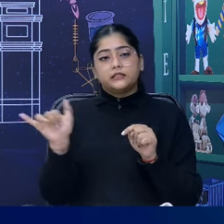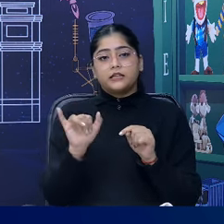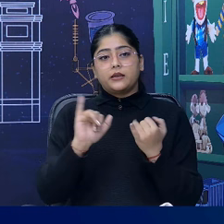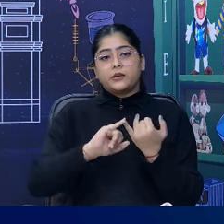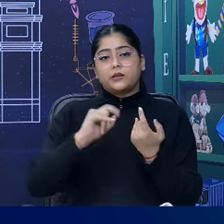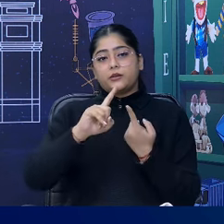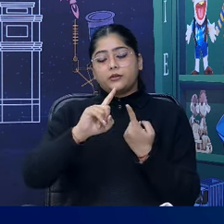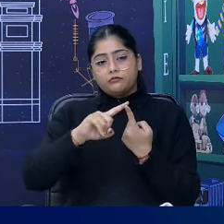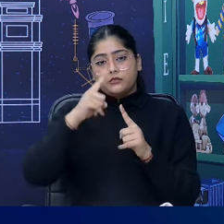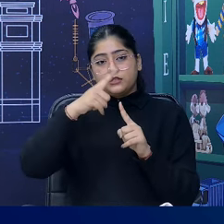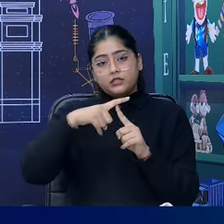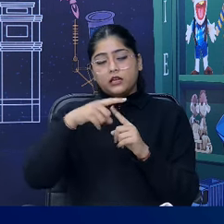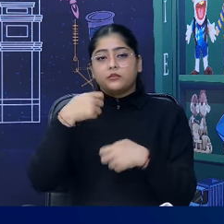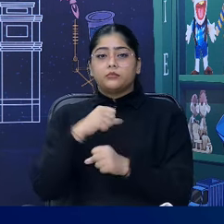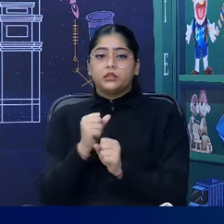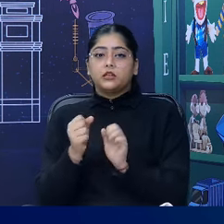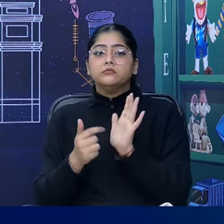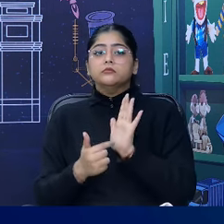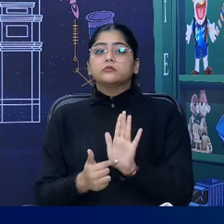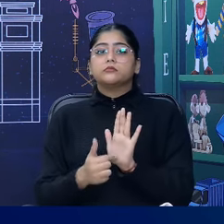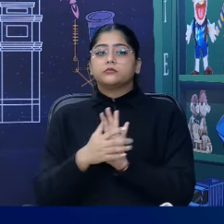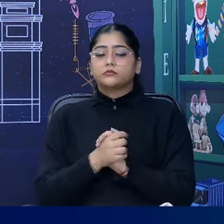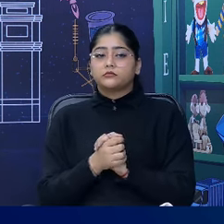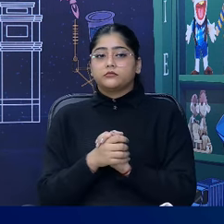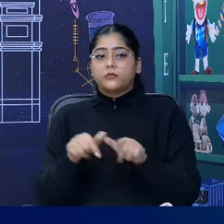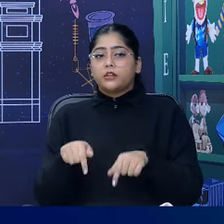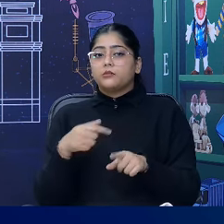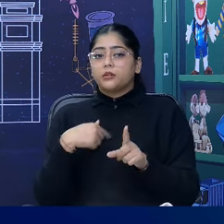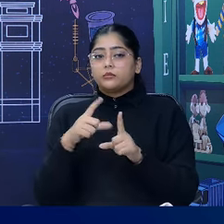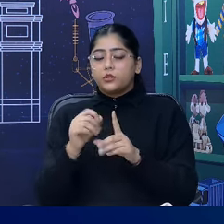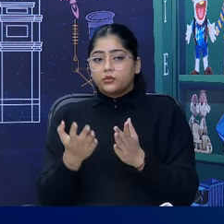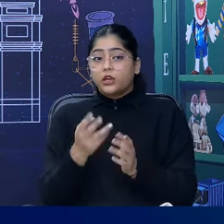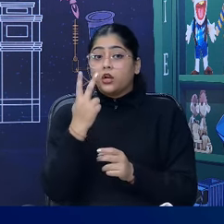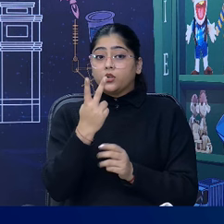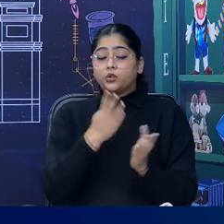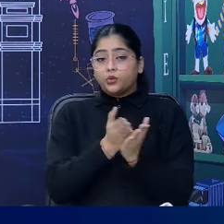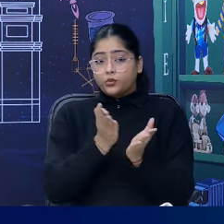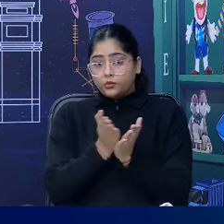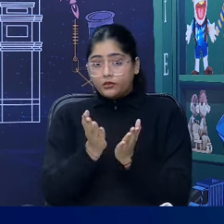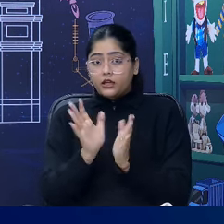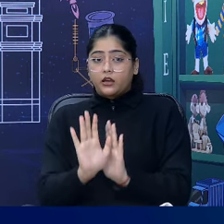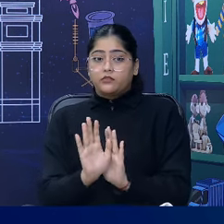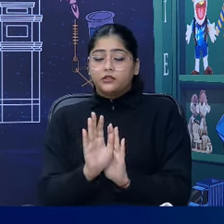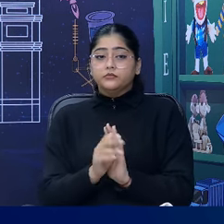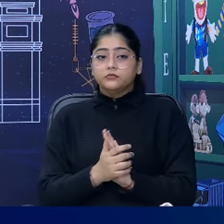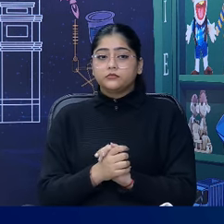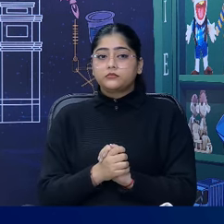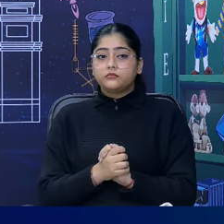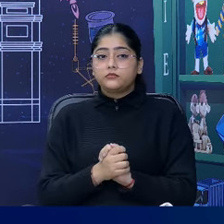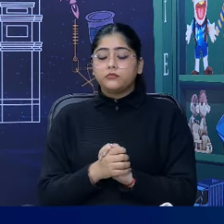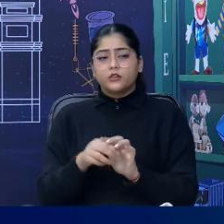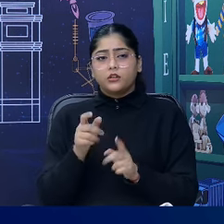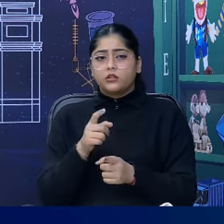the same set. In this way, we have just seen there are two ways to write the sets. Now we